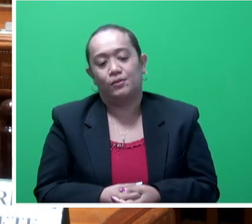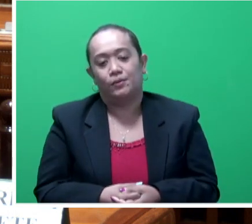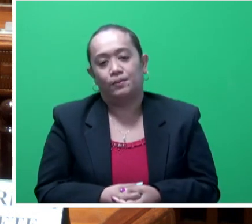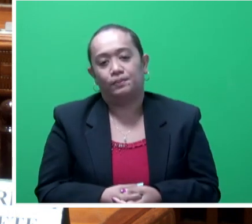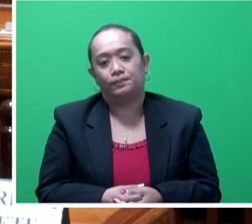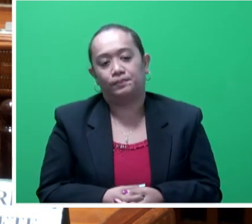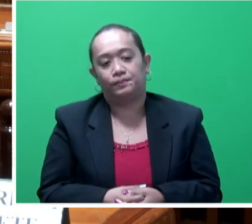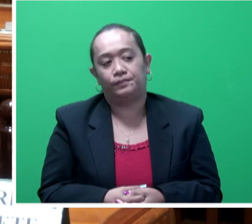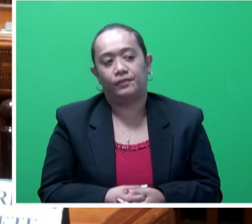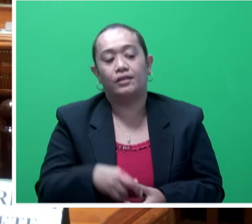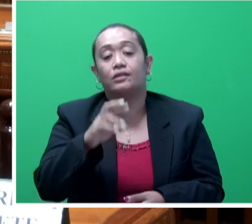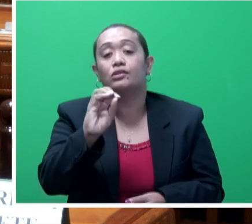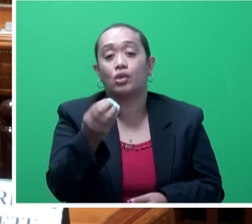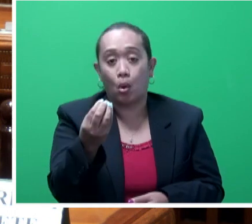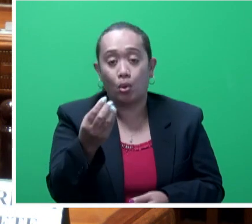for the force,